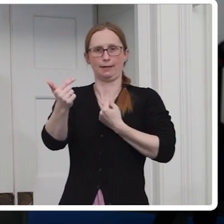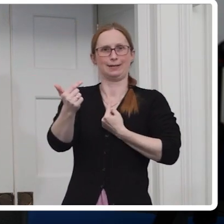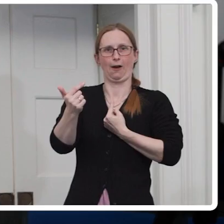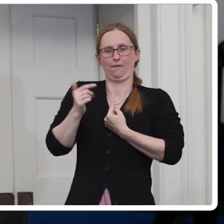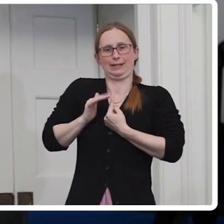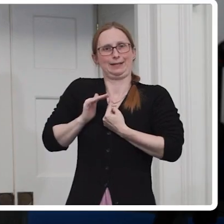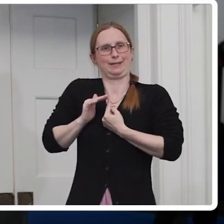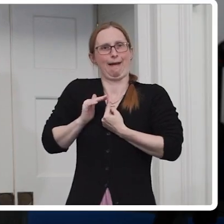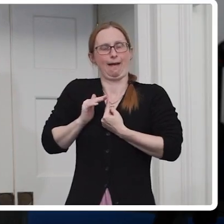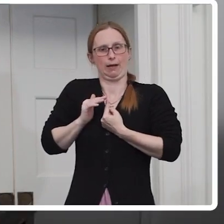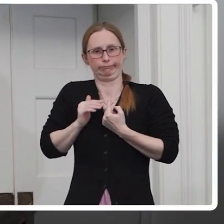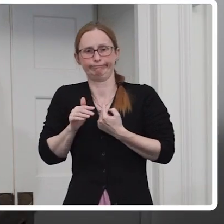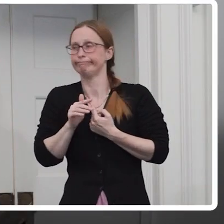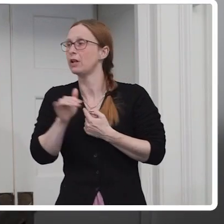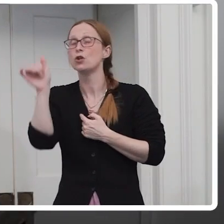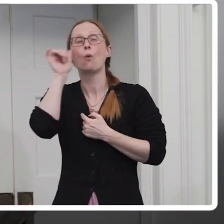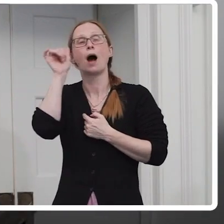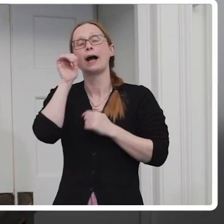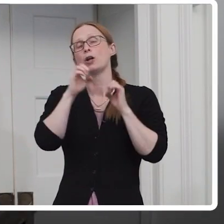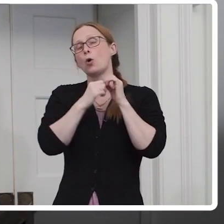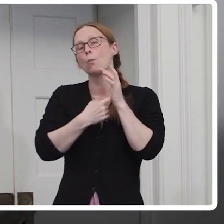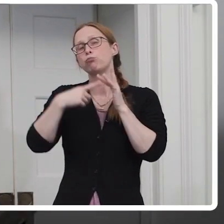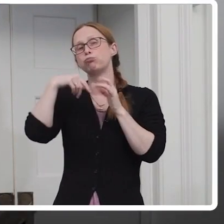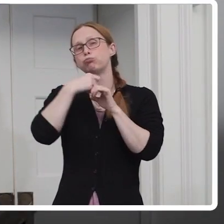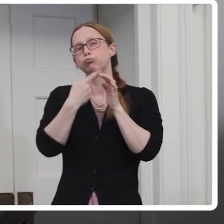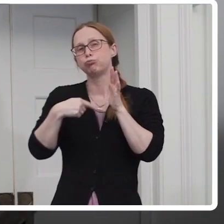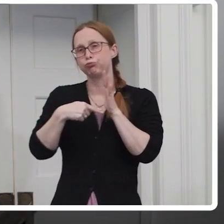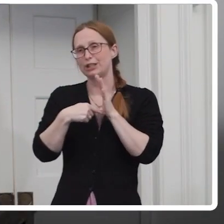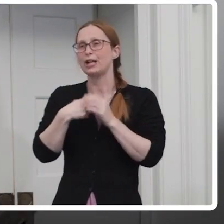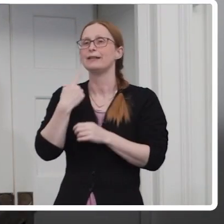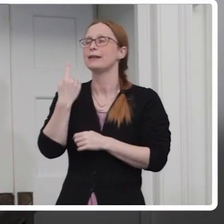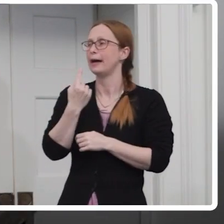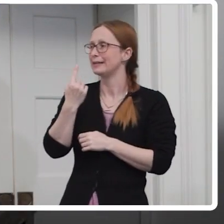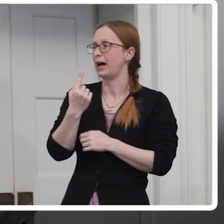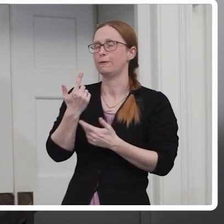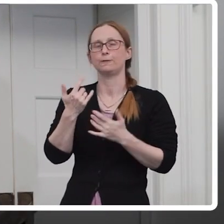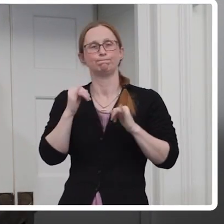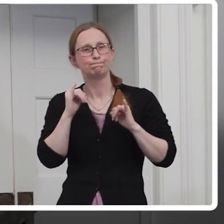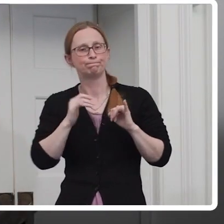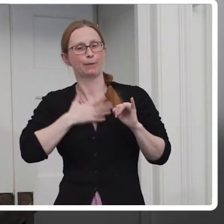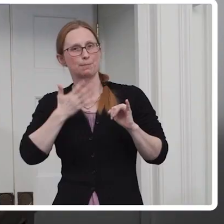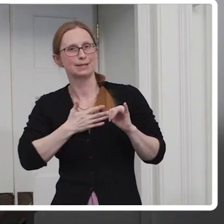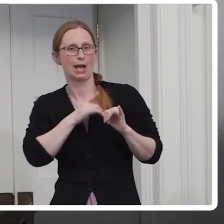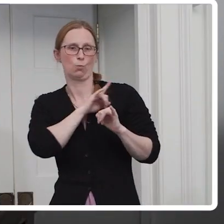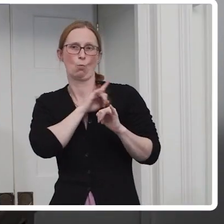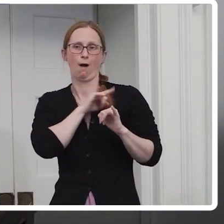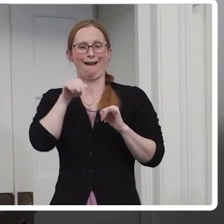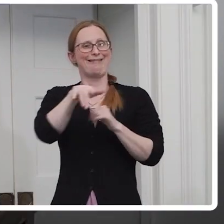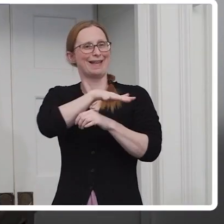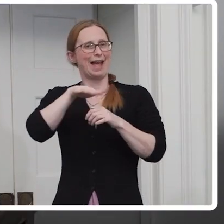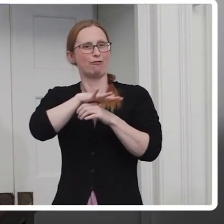in amongst them. But there is a kind of whimsy to this as well, and I know that Bridget at the time was very upset that Biggin Hill was being destroyed